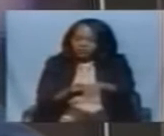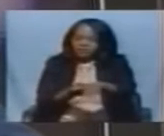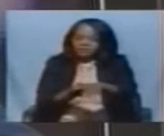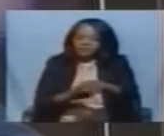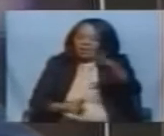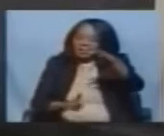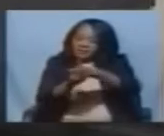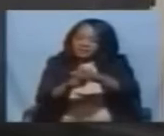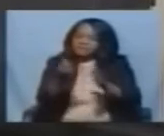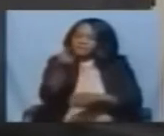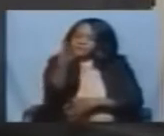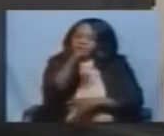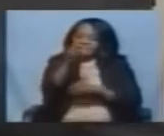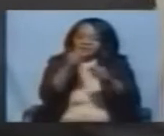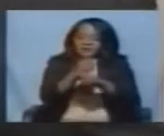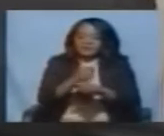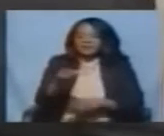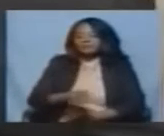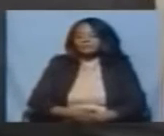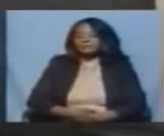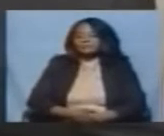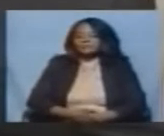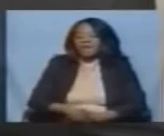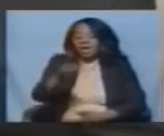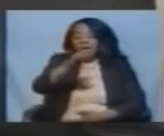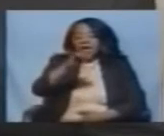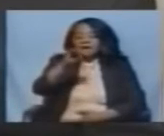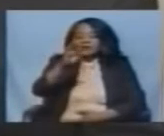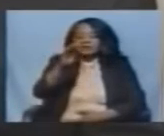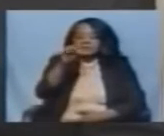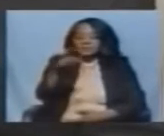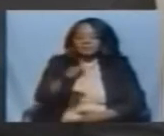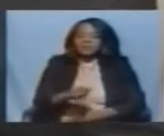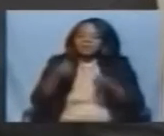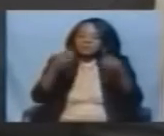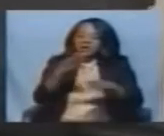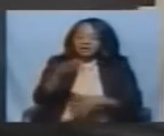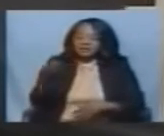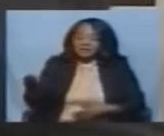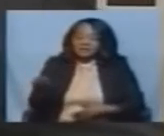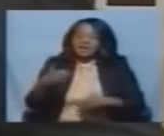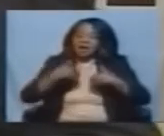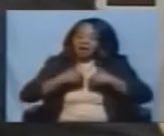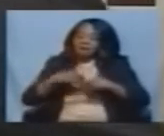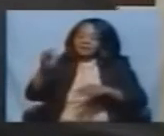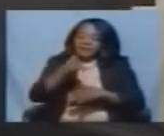Okay. ZIPS has actually undertaken a lot of things, which I may